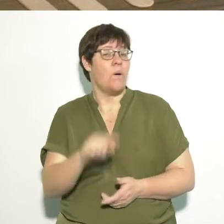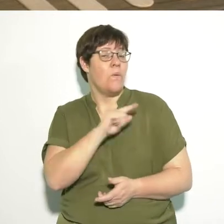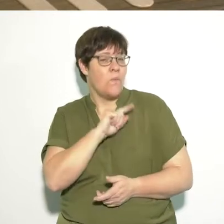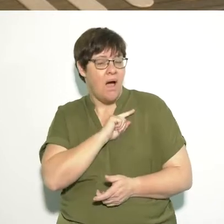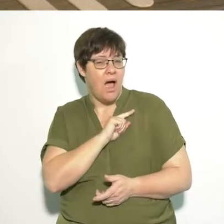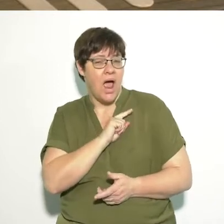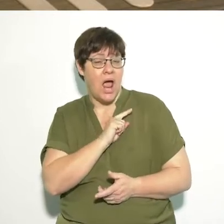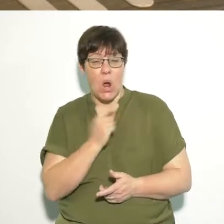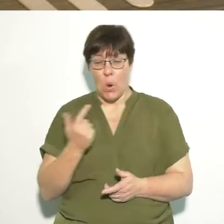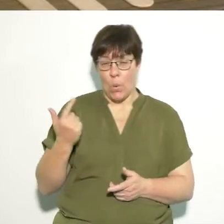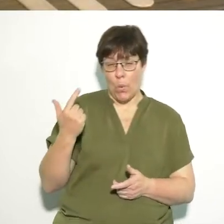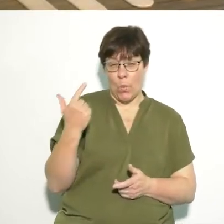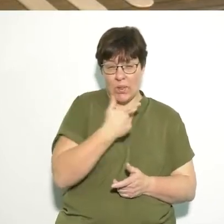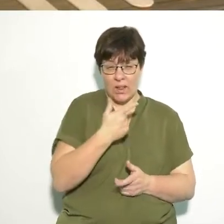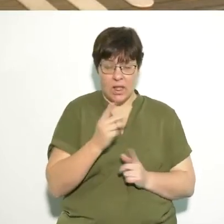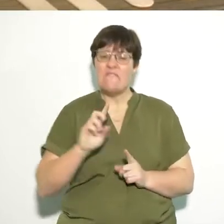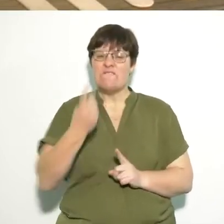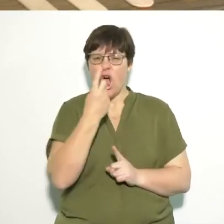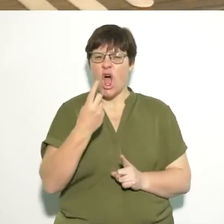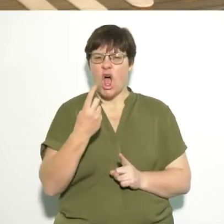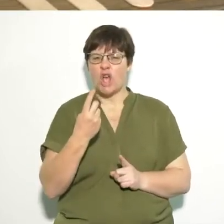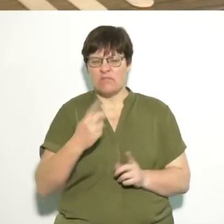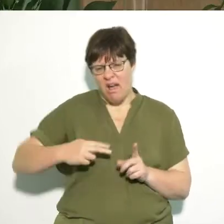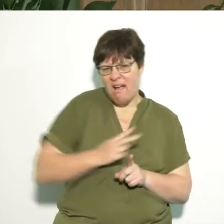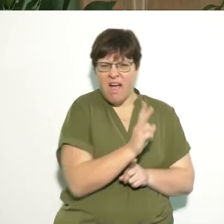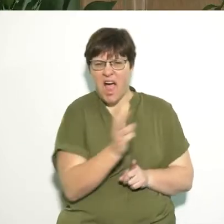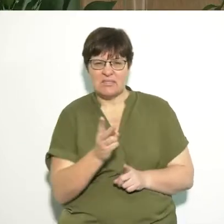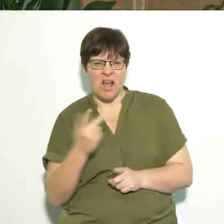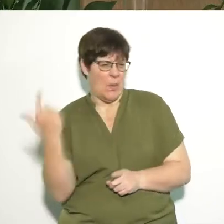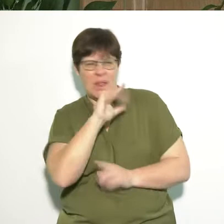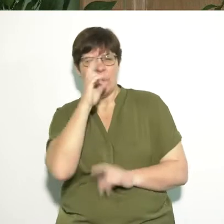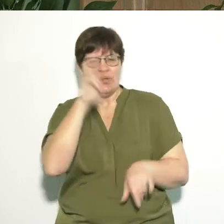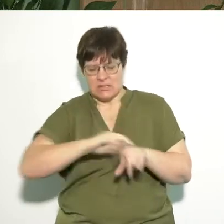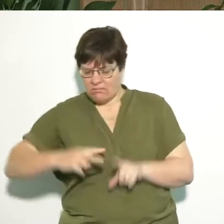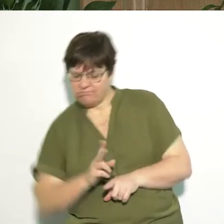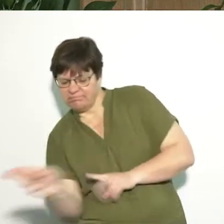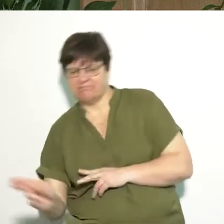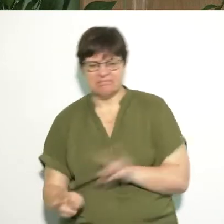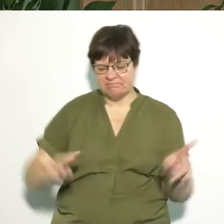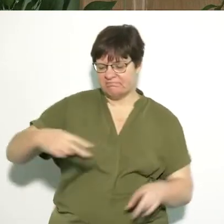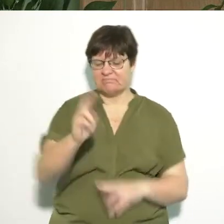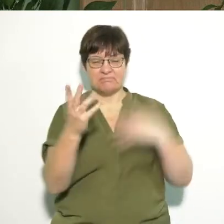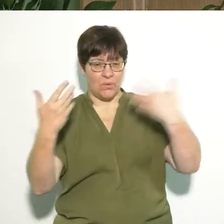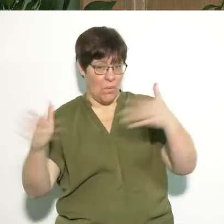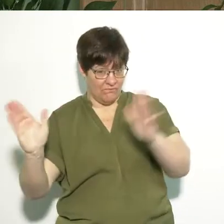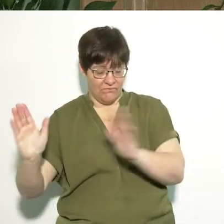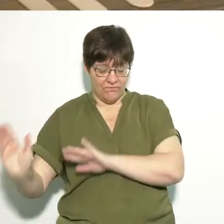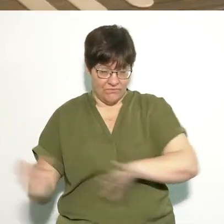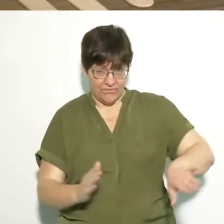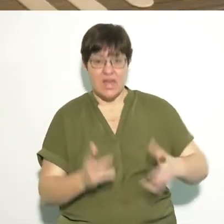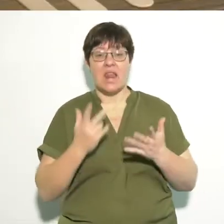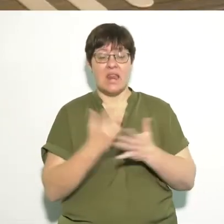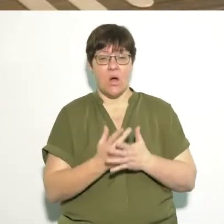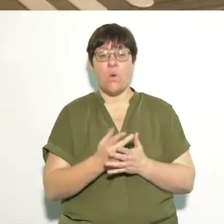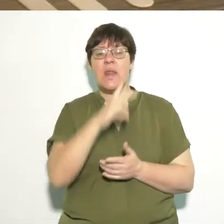that we can cut carefully. So we're just going to bubble cut at the beginning. So this is what it looks like. It's stuck down and we've made sure